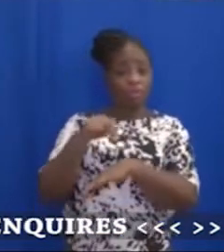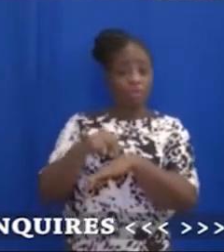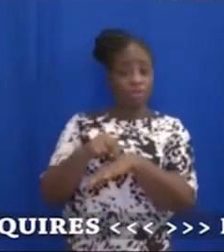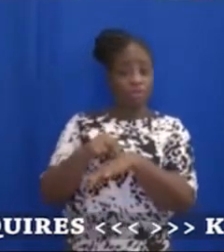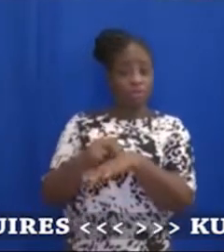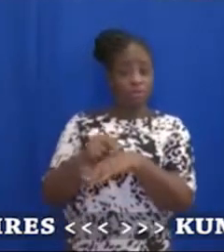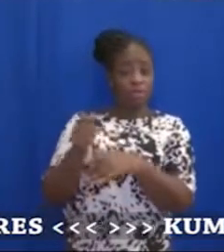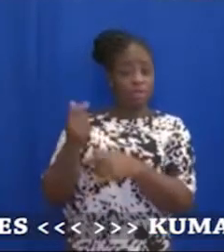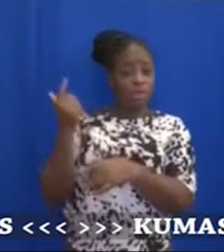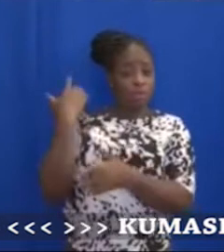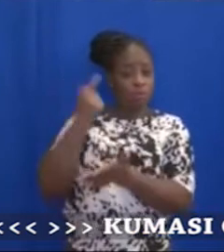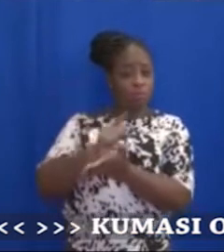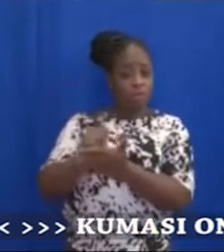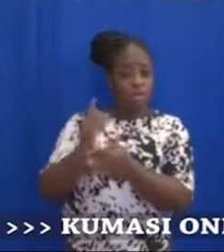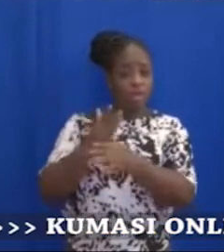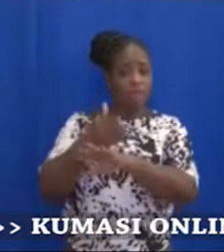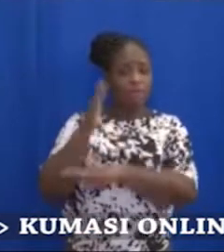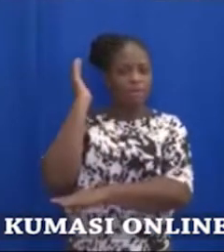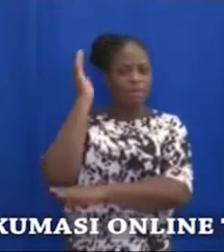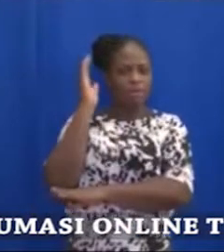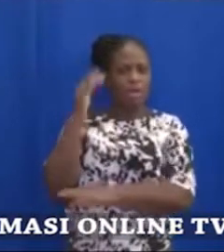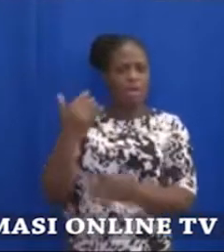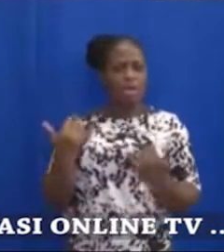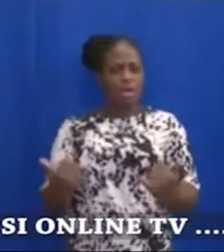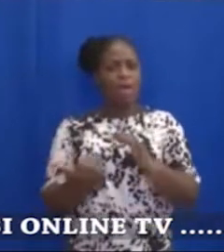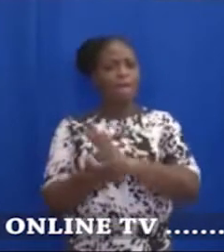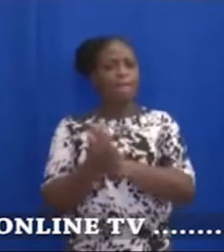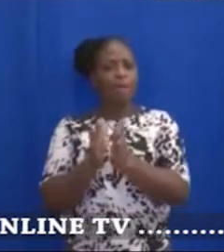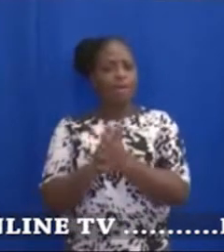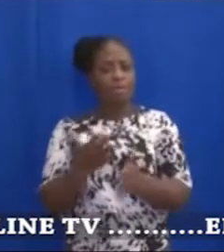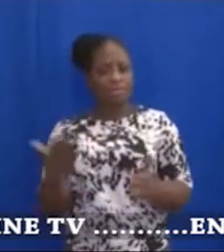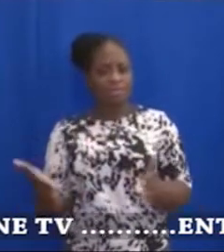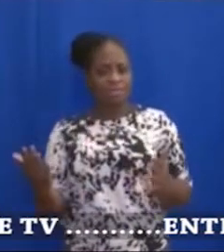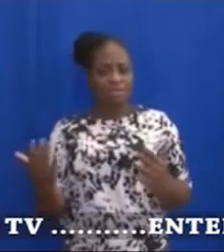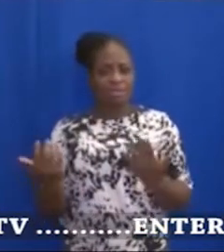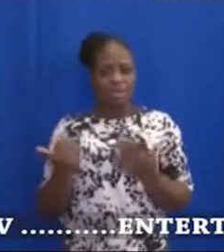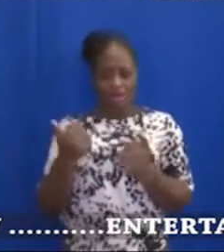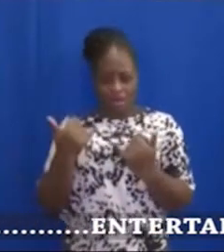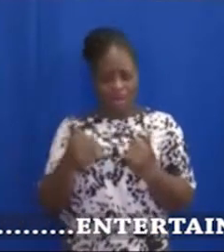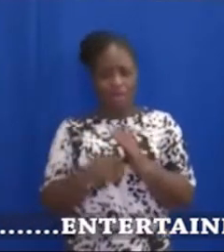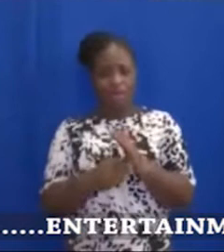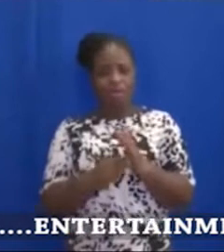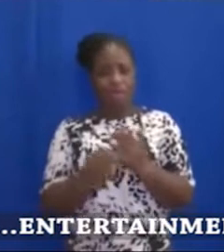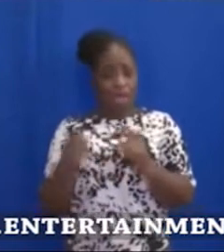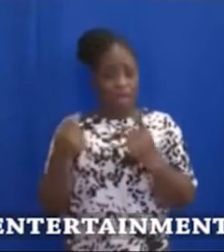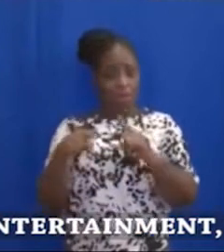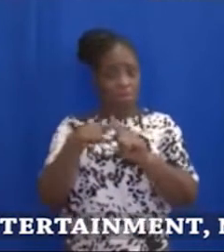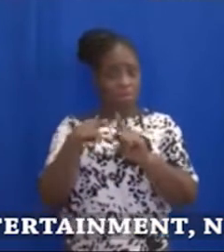that address had become accustomed to this downward slide of active